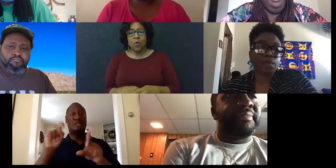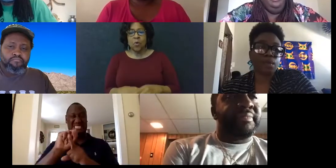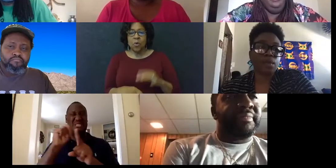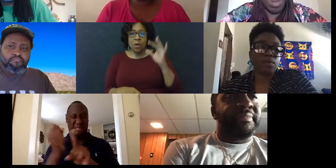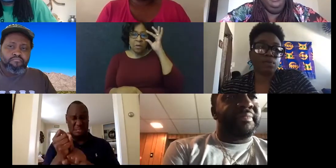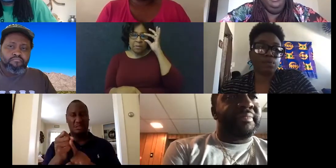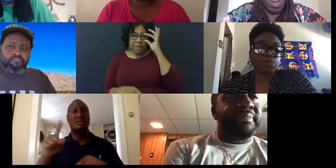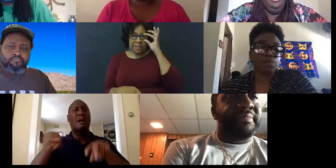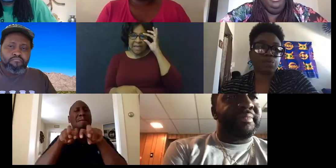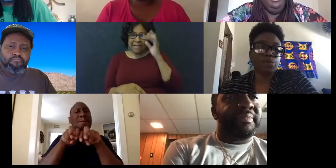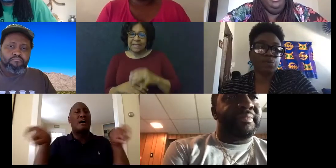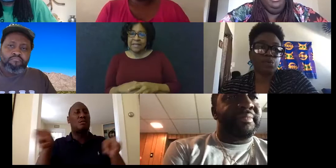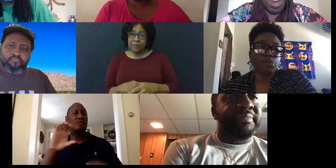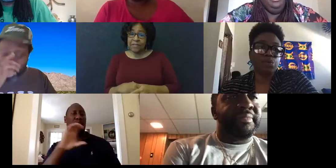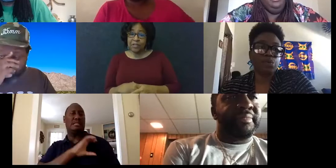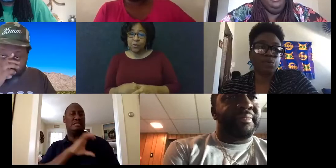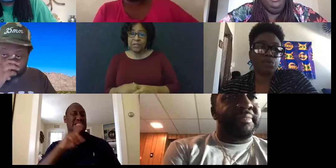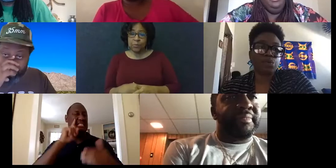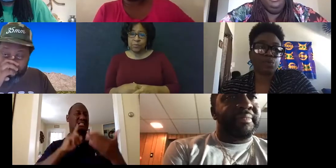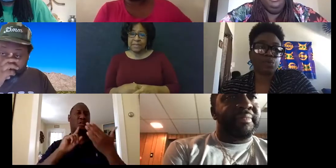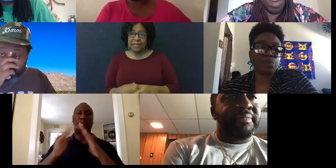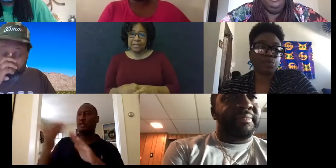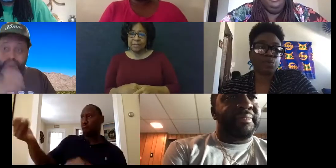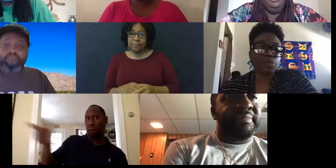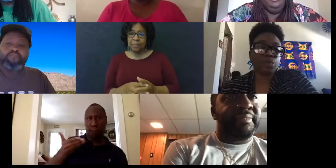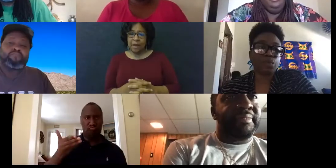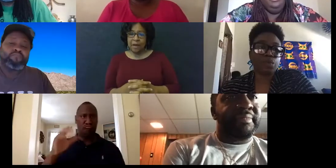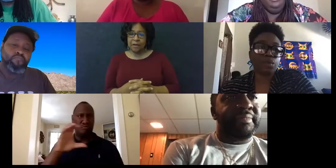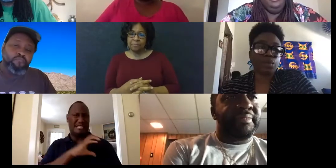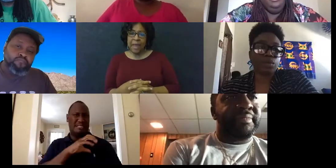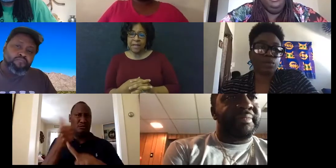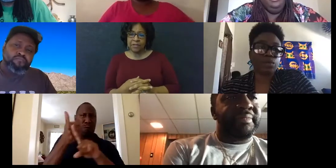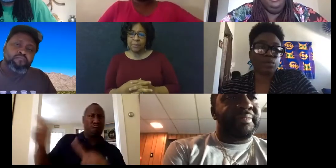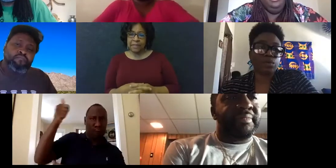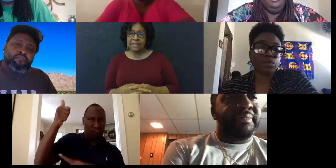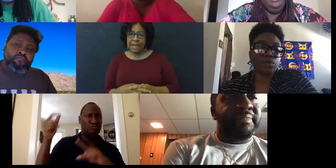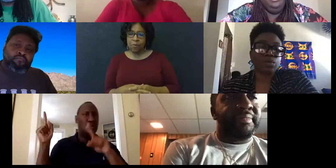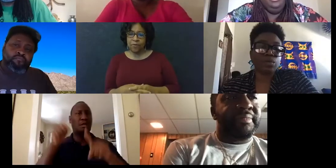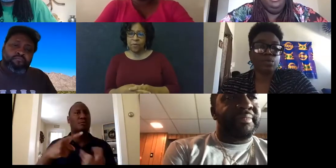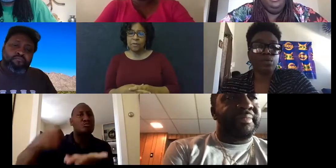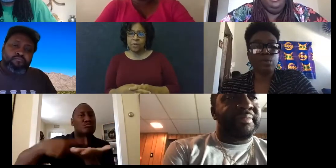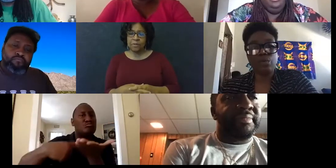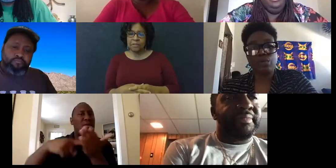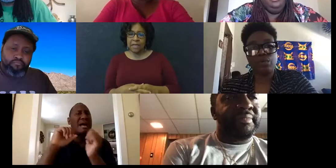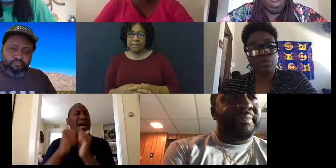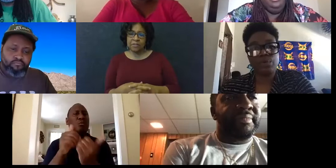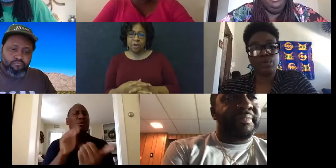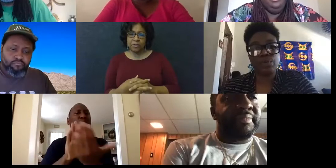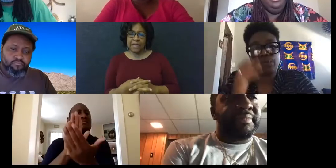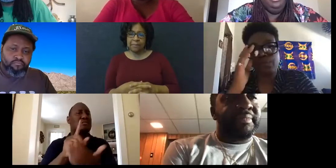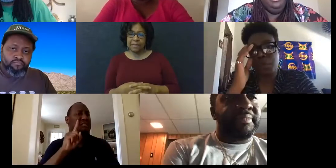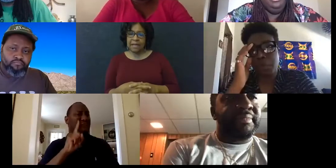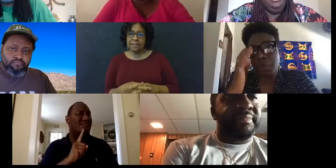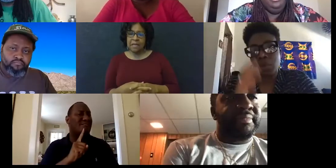So, and in a different situation, we were sitting on a bench and the police came over, you know, and the